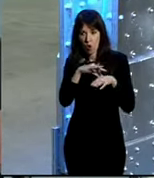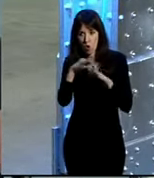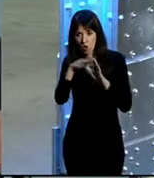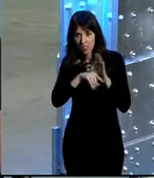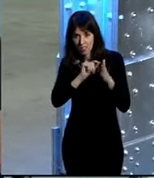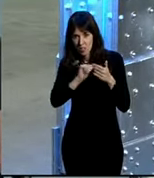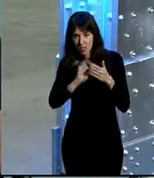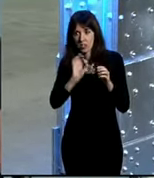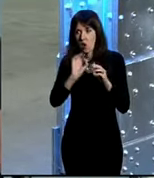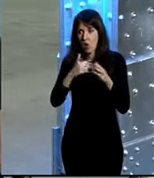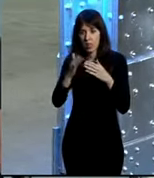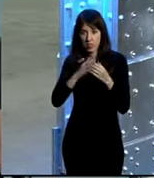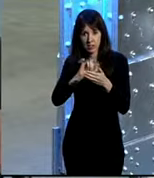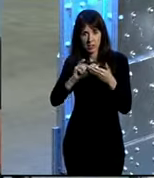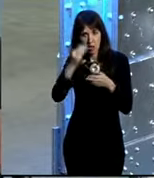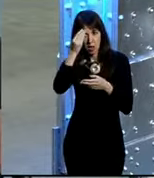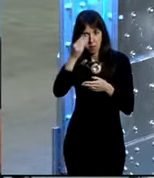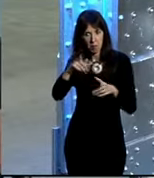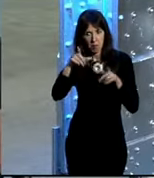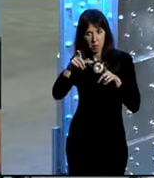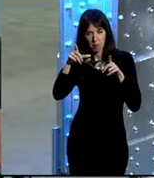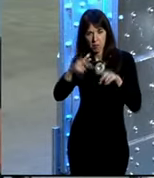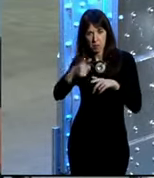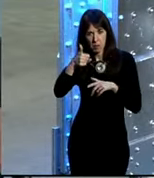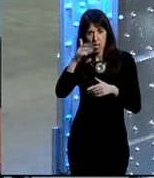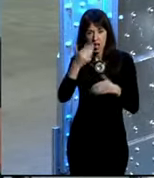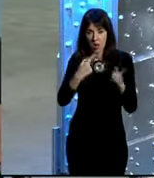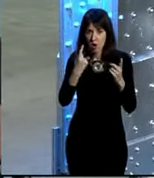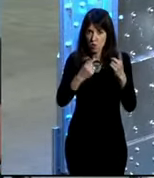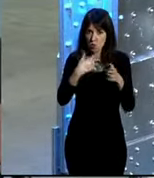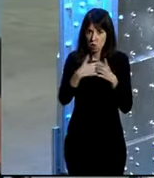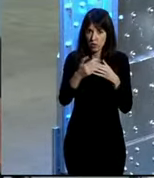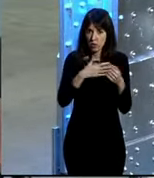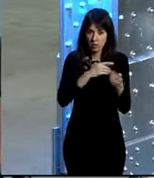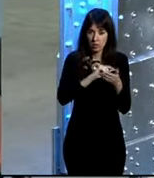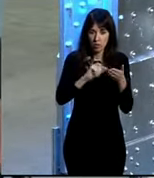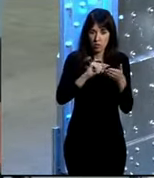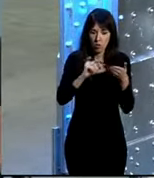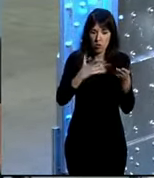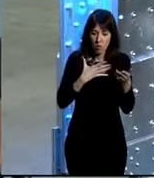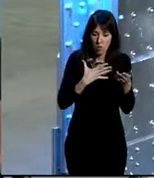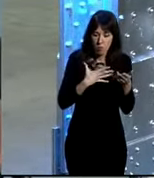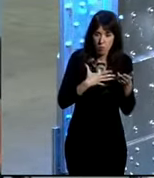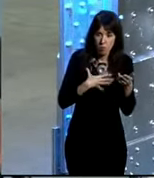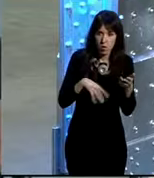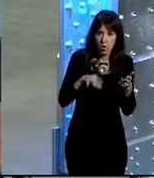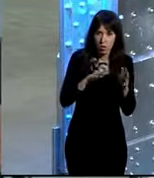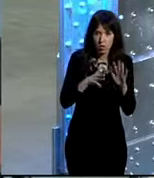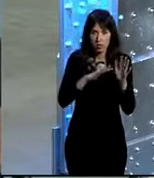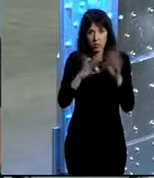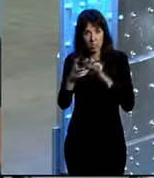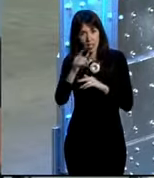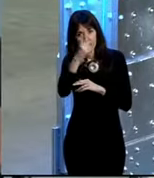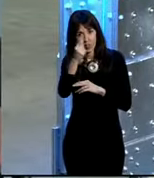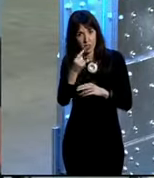writers who can actually be who can be a narrative designer, sort of overseeing the whole lot and